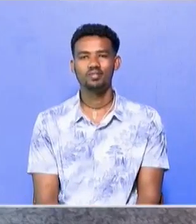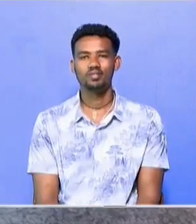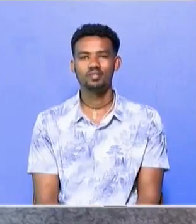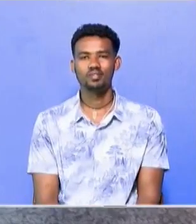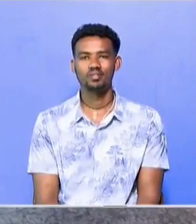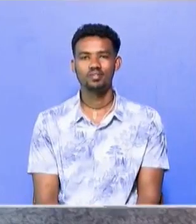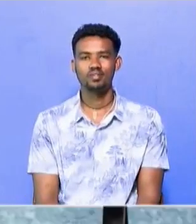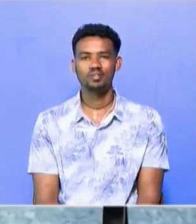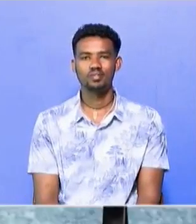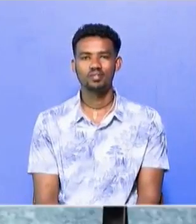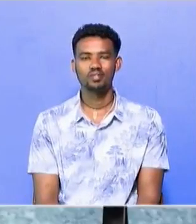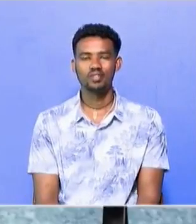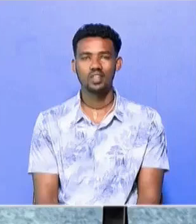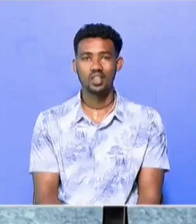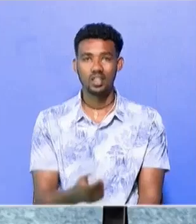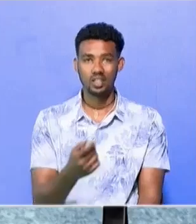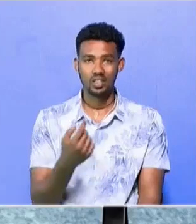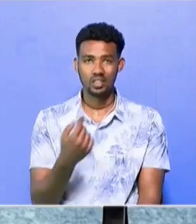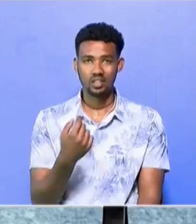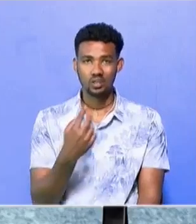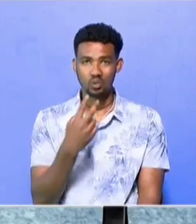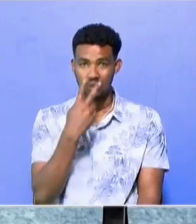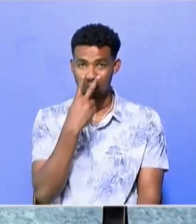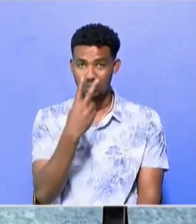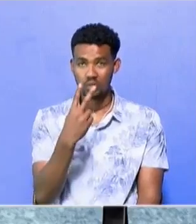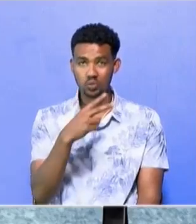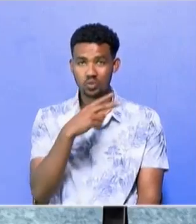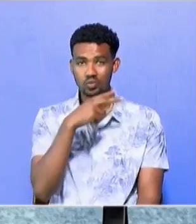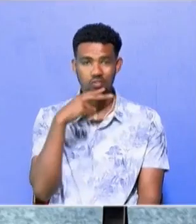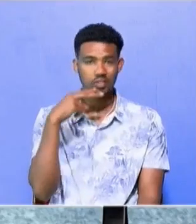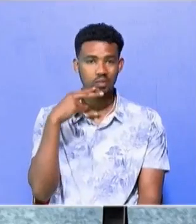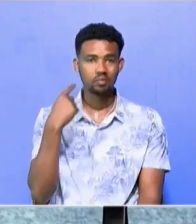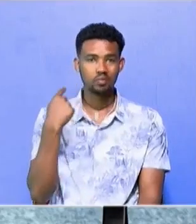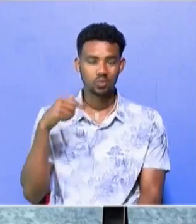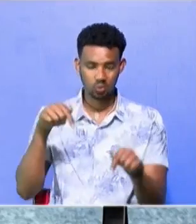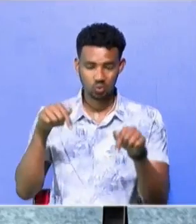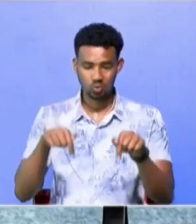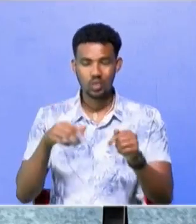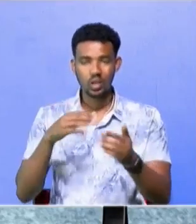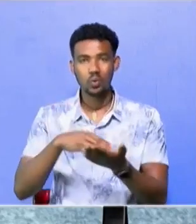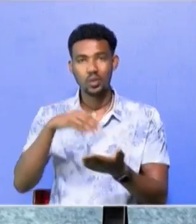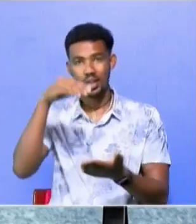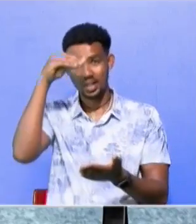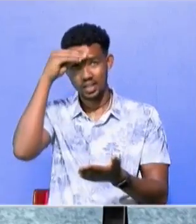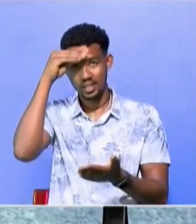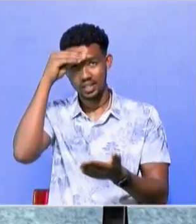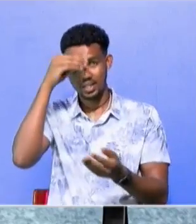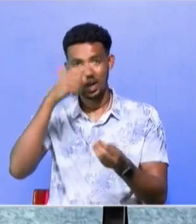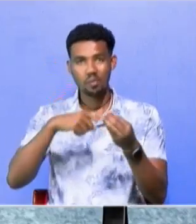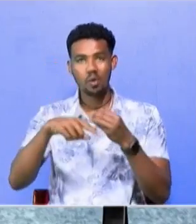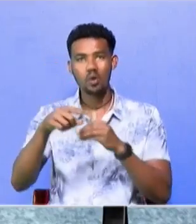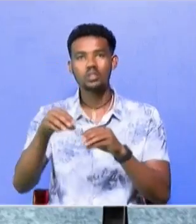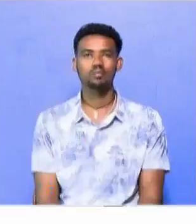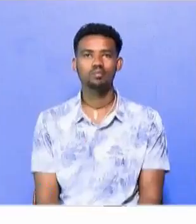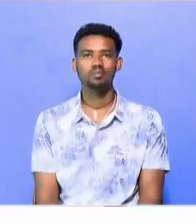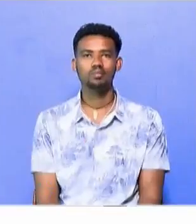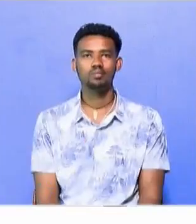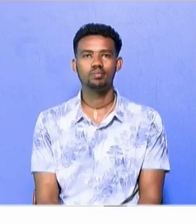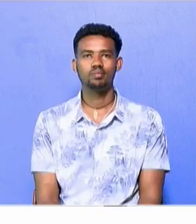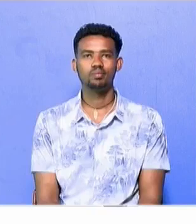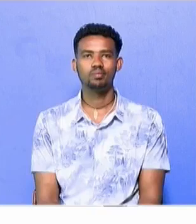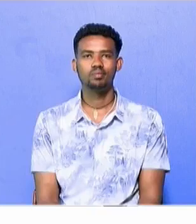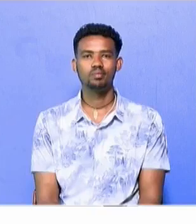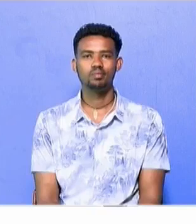When we come to a verb, today we are learning about action verbs.